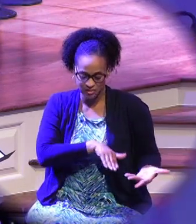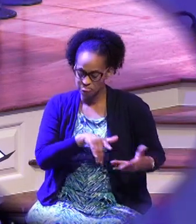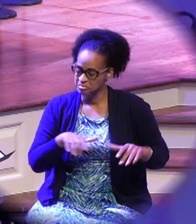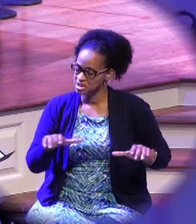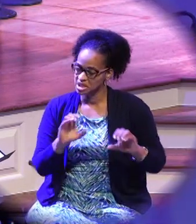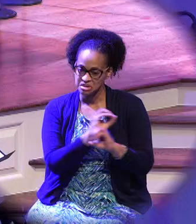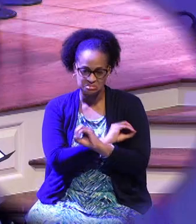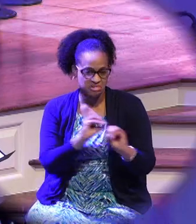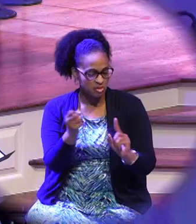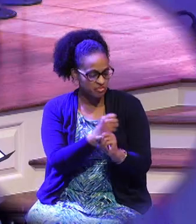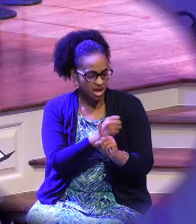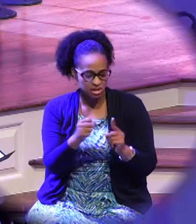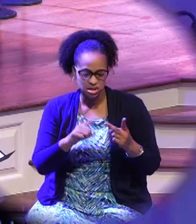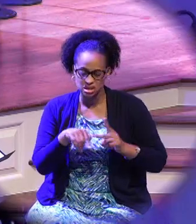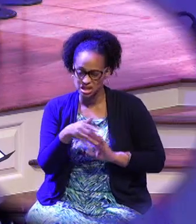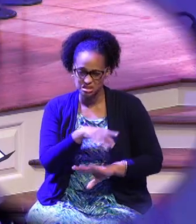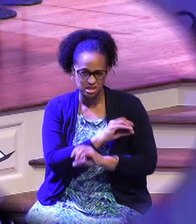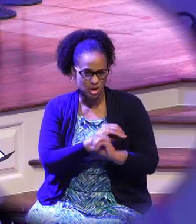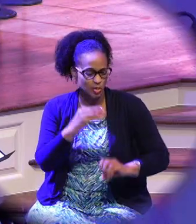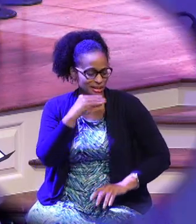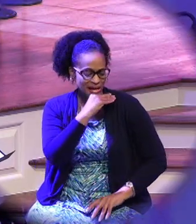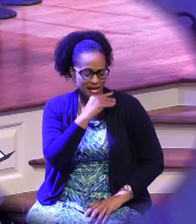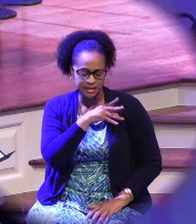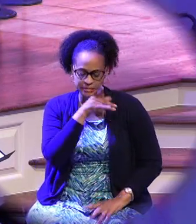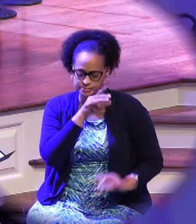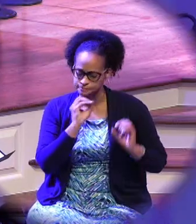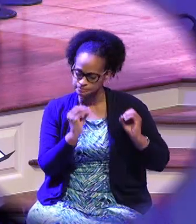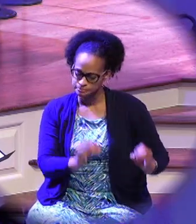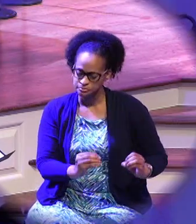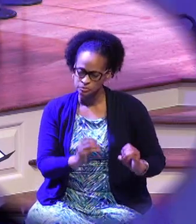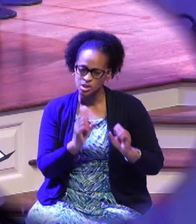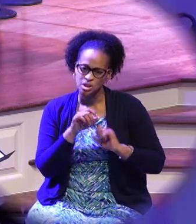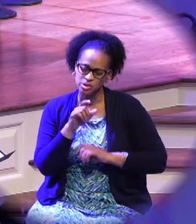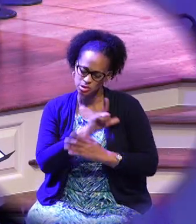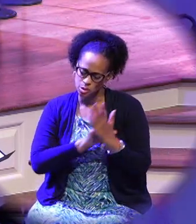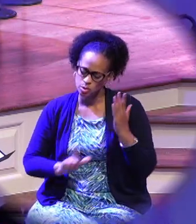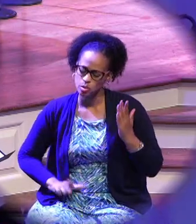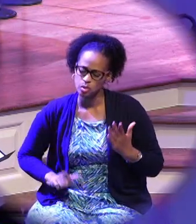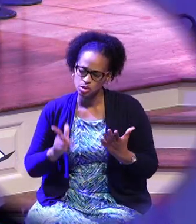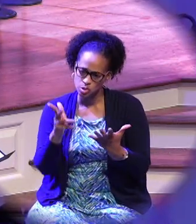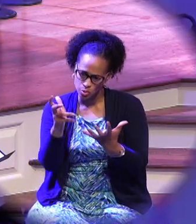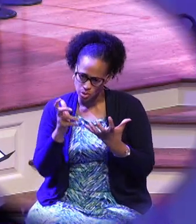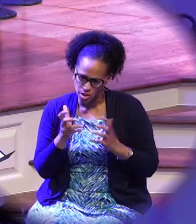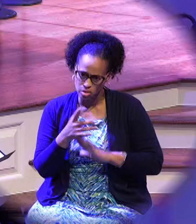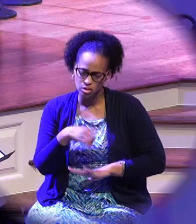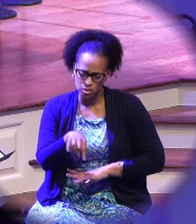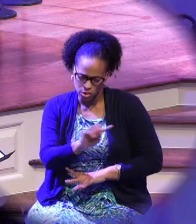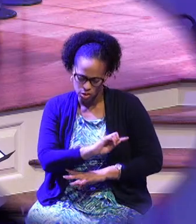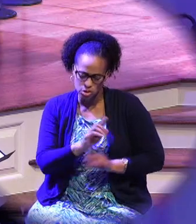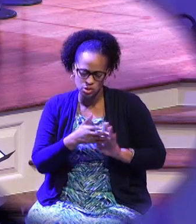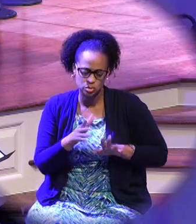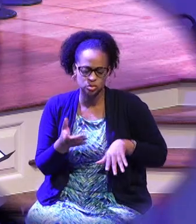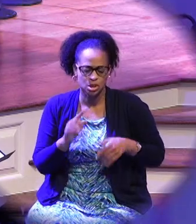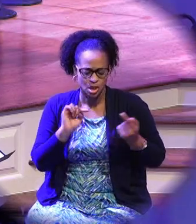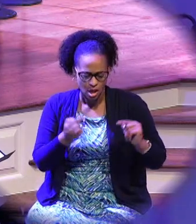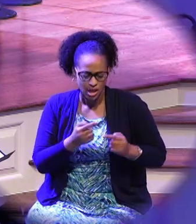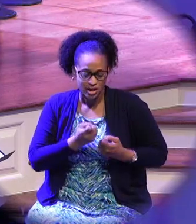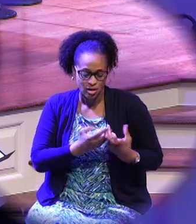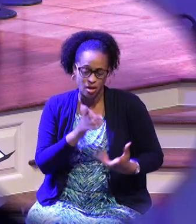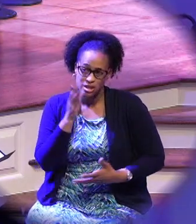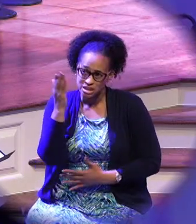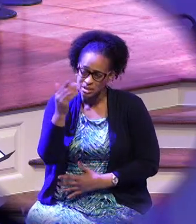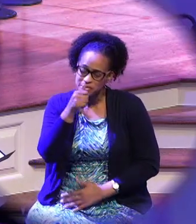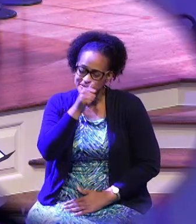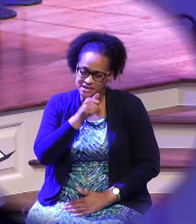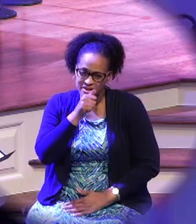no violence, nor was any deceit in his mouth, yet it was the Lord's will to crush him and to cause him to suffer. And